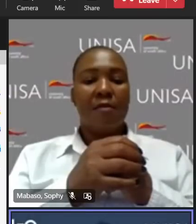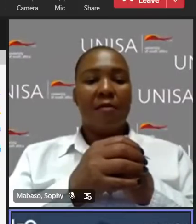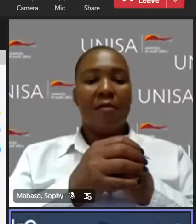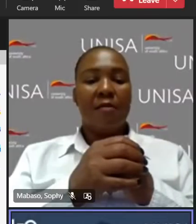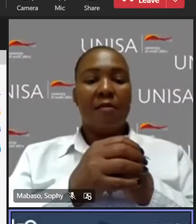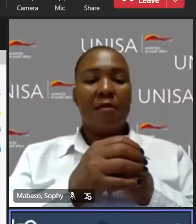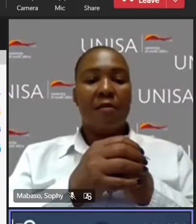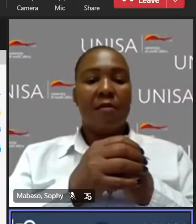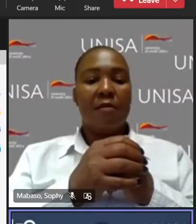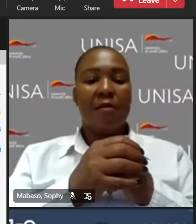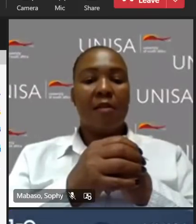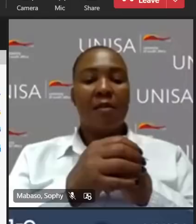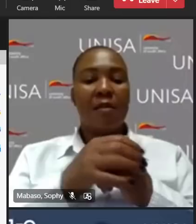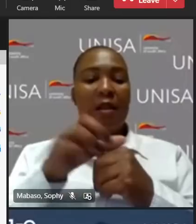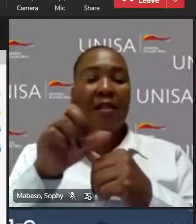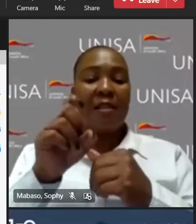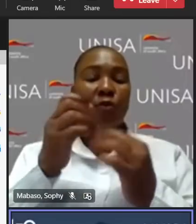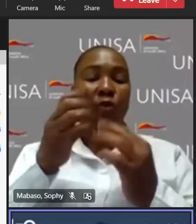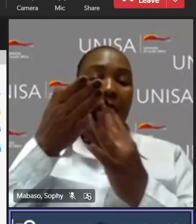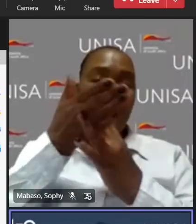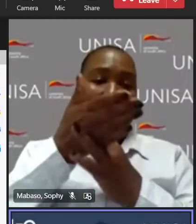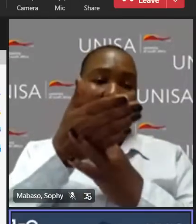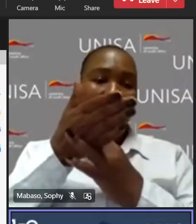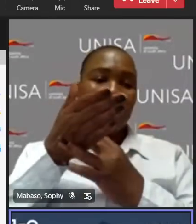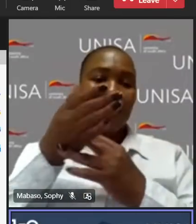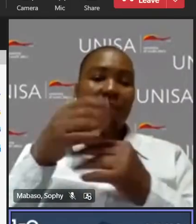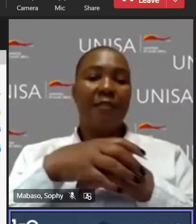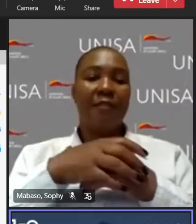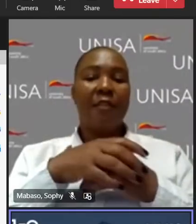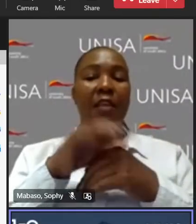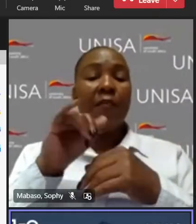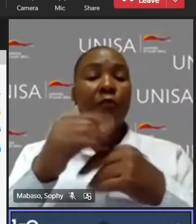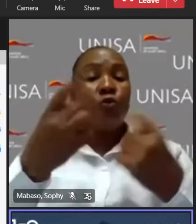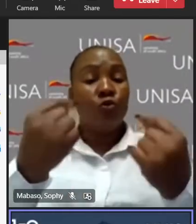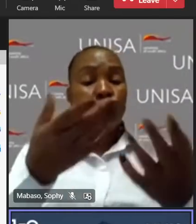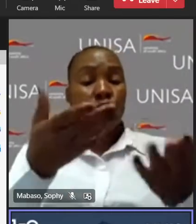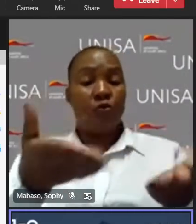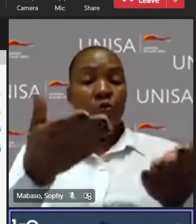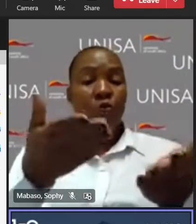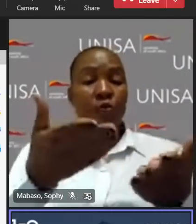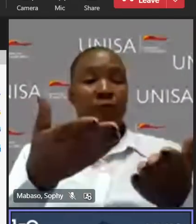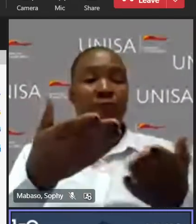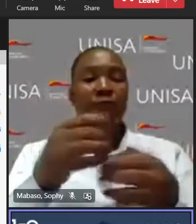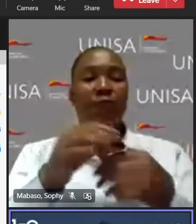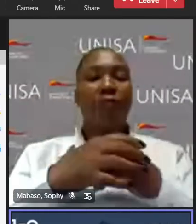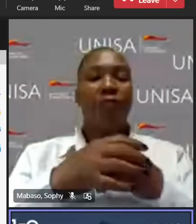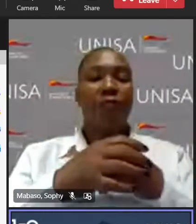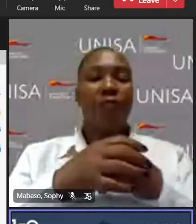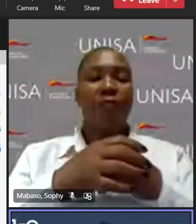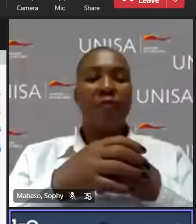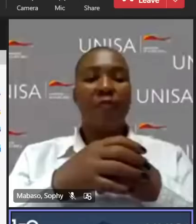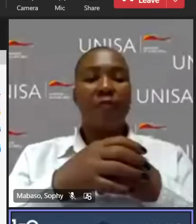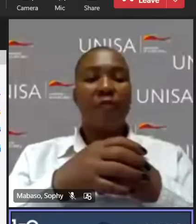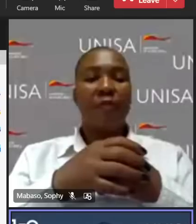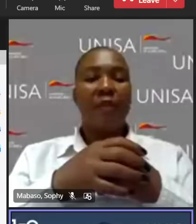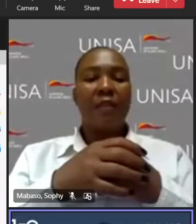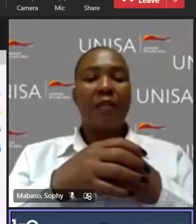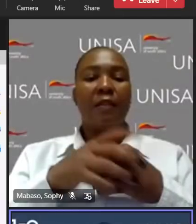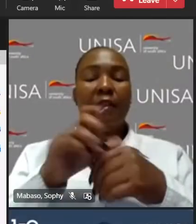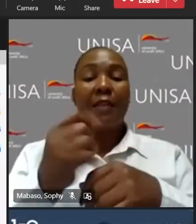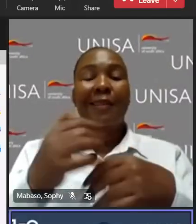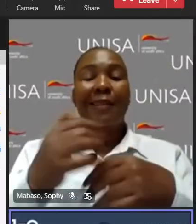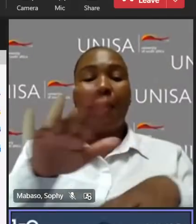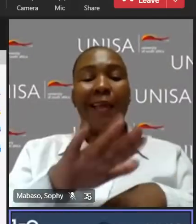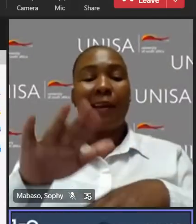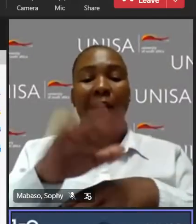You can access. Please, if you do so, select one in the area where you stay.